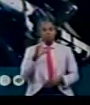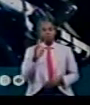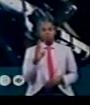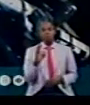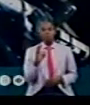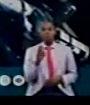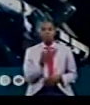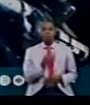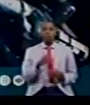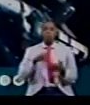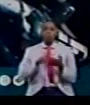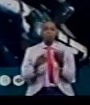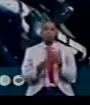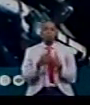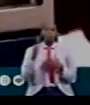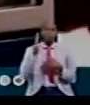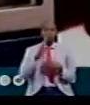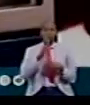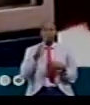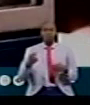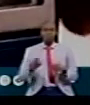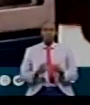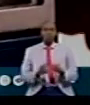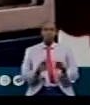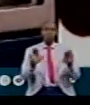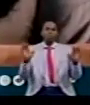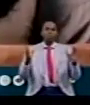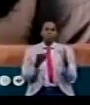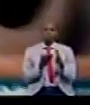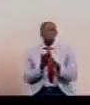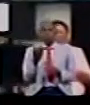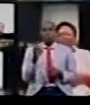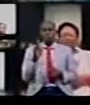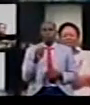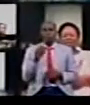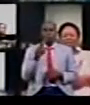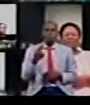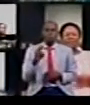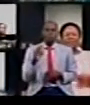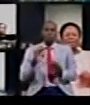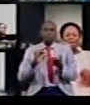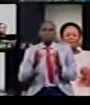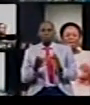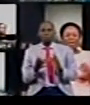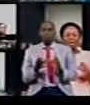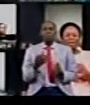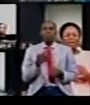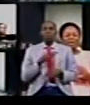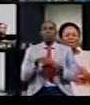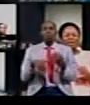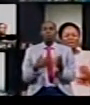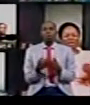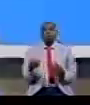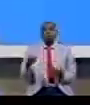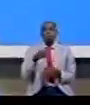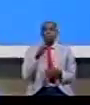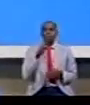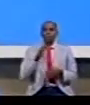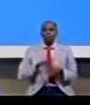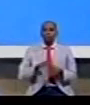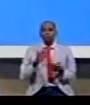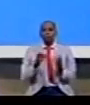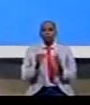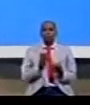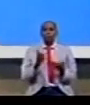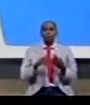how the wife, you know, started losing blood, and it was like the wife was almost dying. But by the grace of God, the Almighty God, by